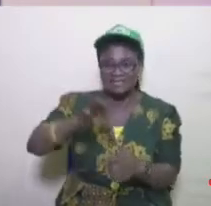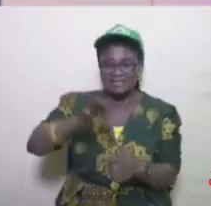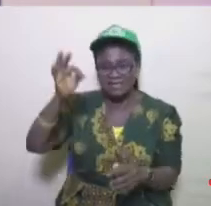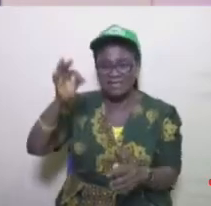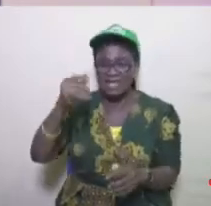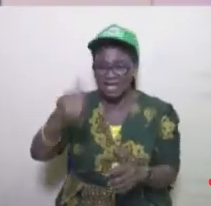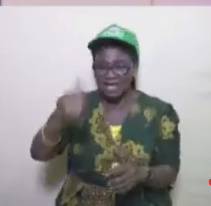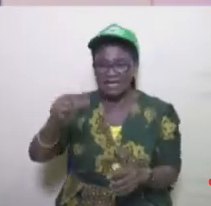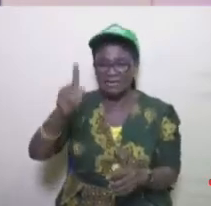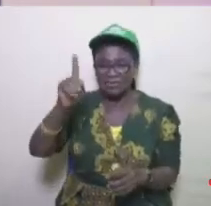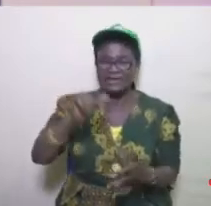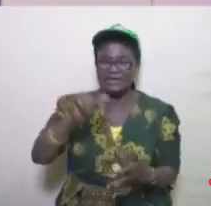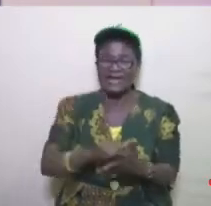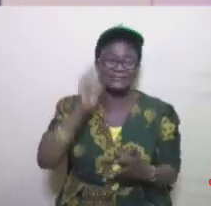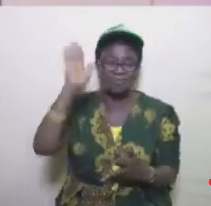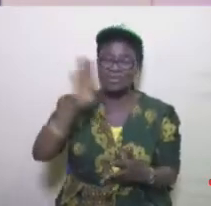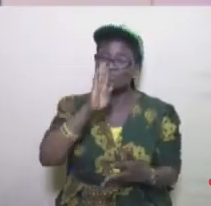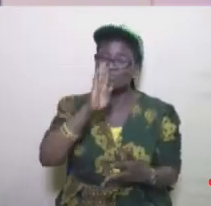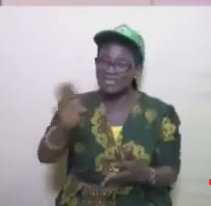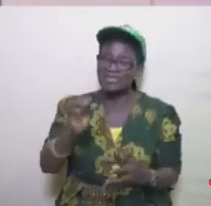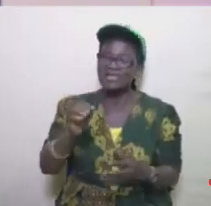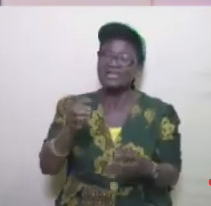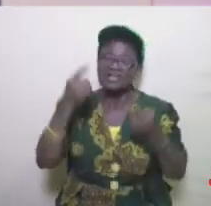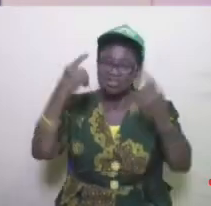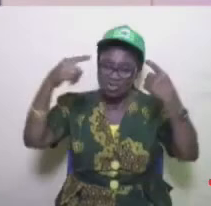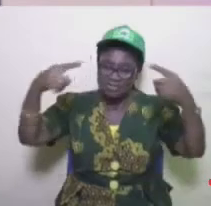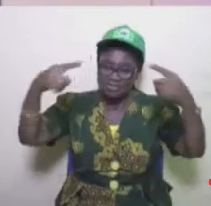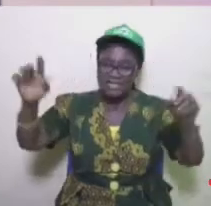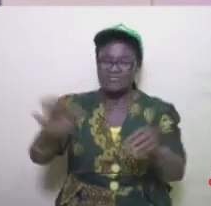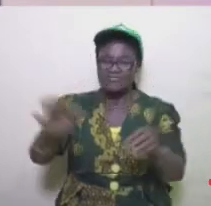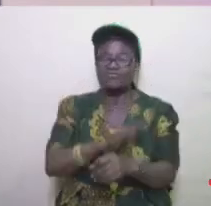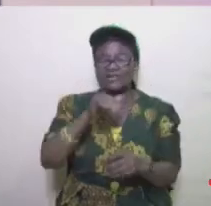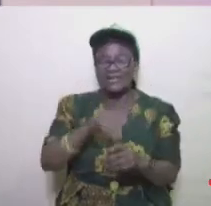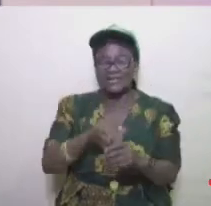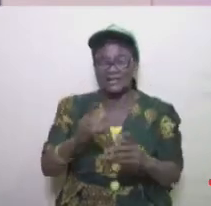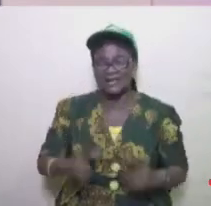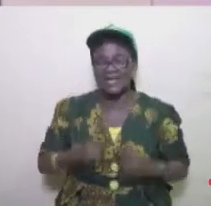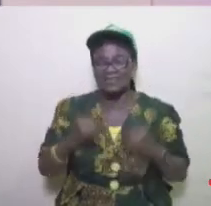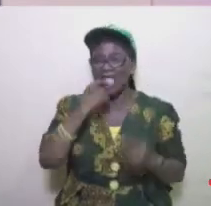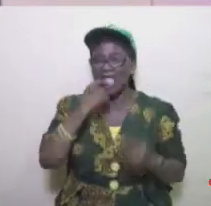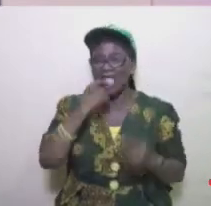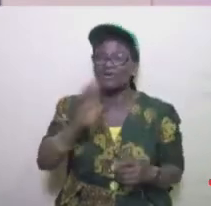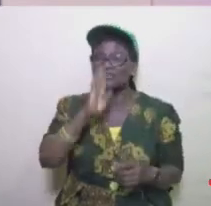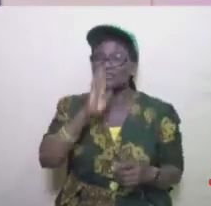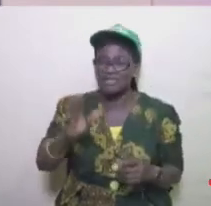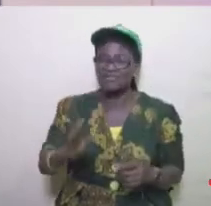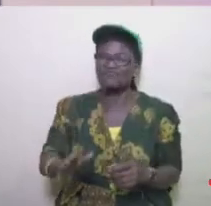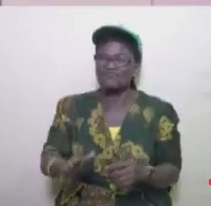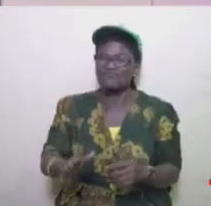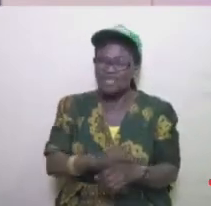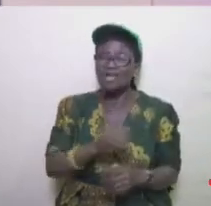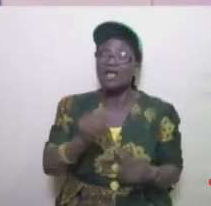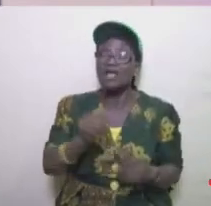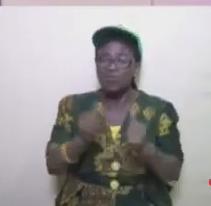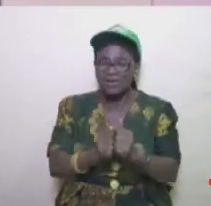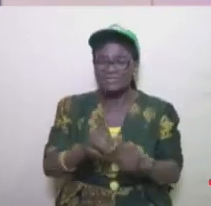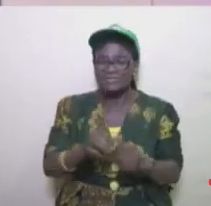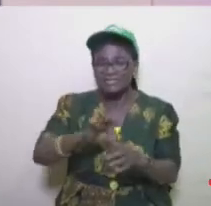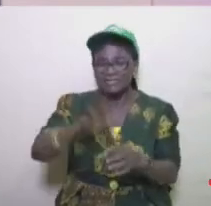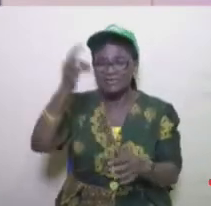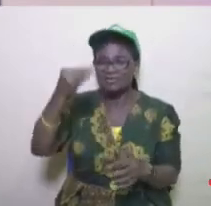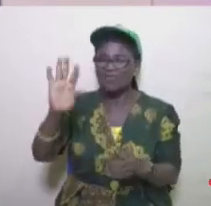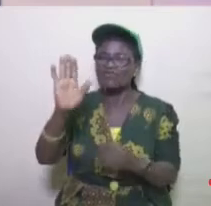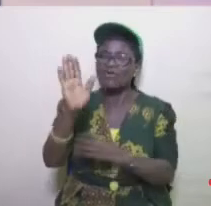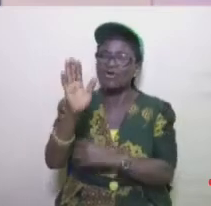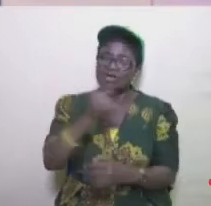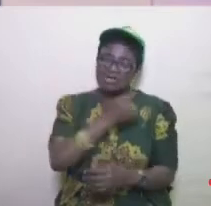that will be successful in life must be filled with the Spirit of God. Joseph was filled with the